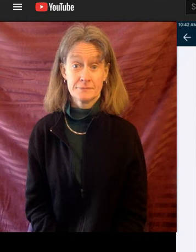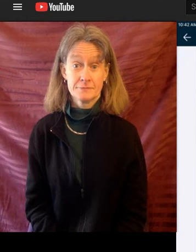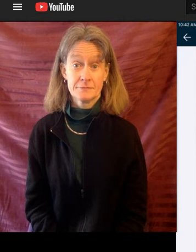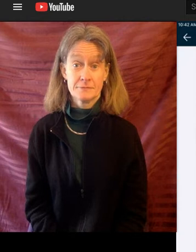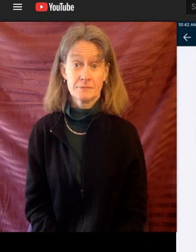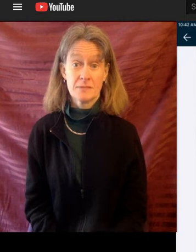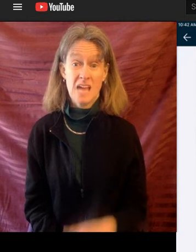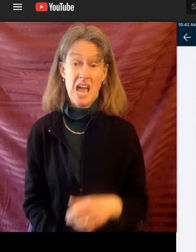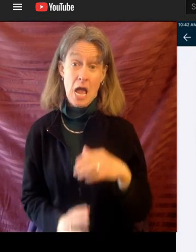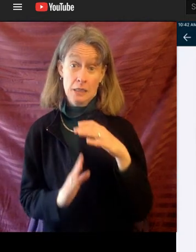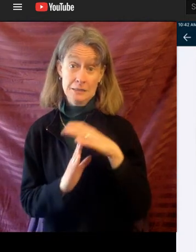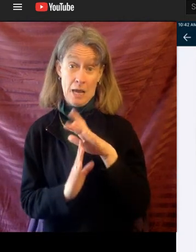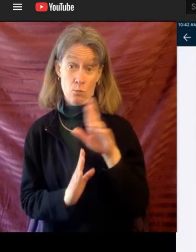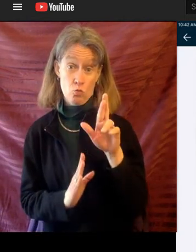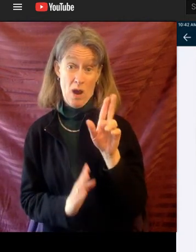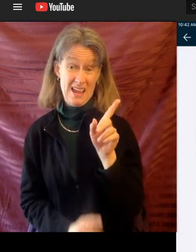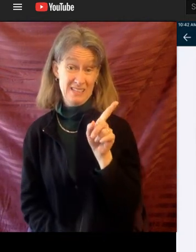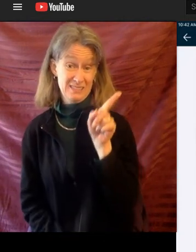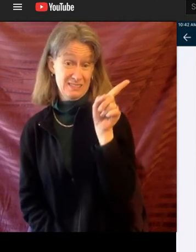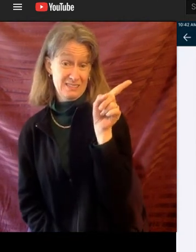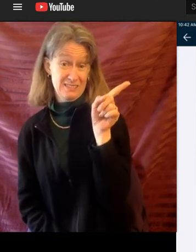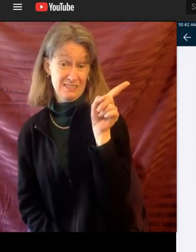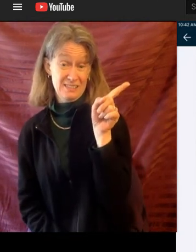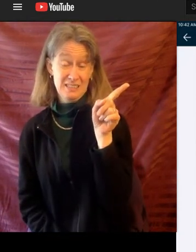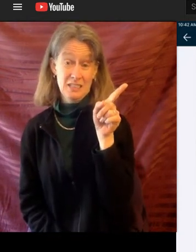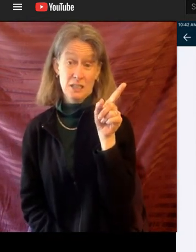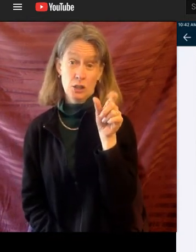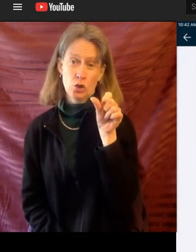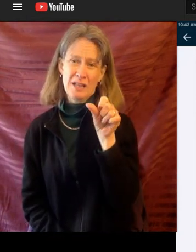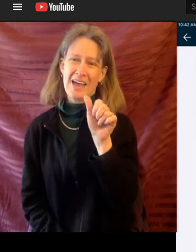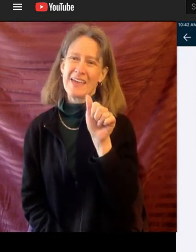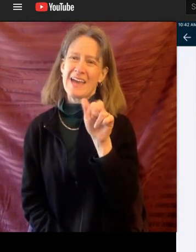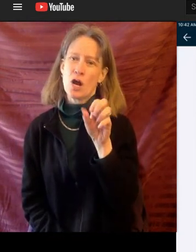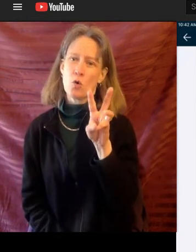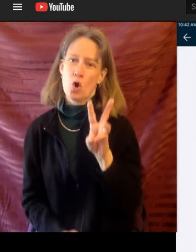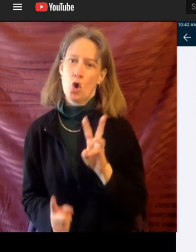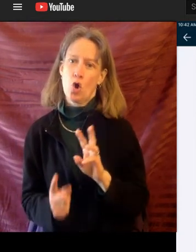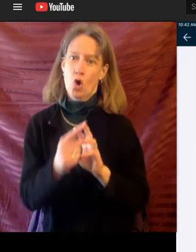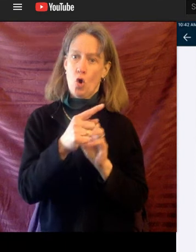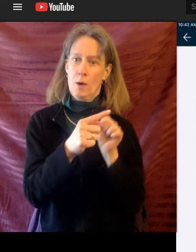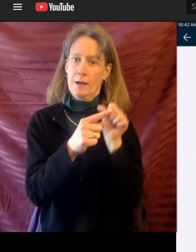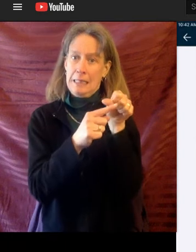And in the top right corner, you're going to click on the arrow